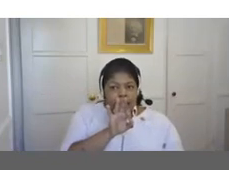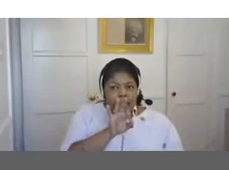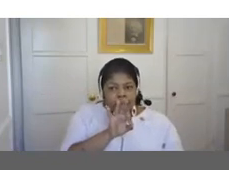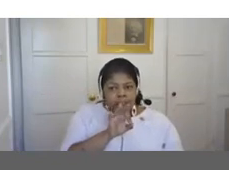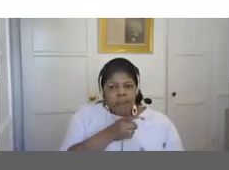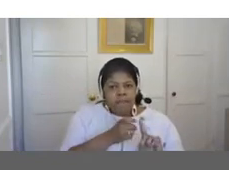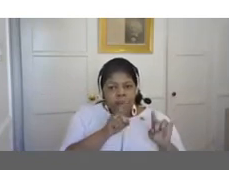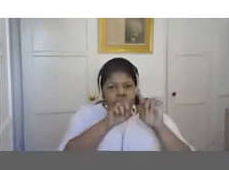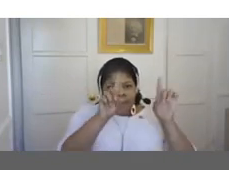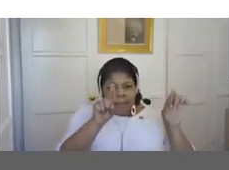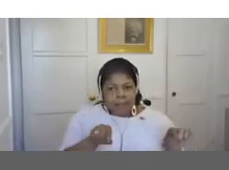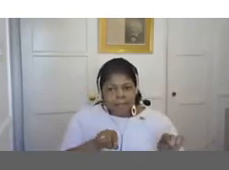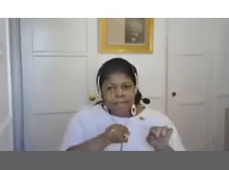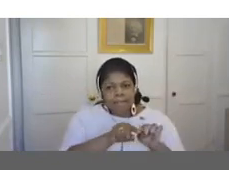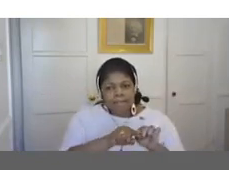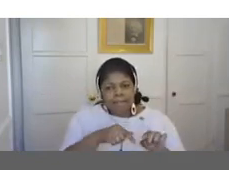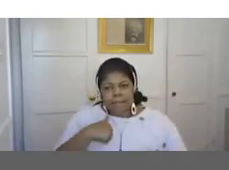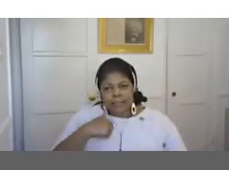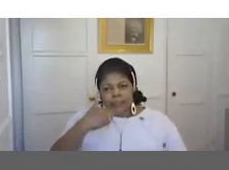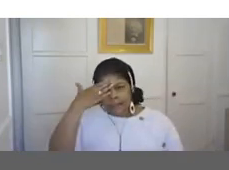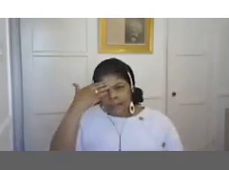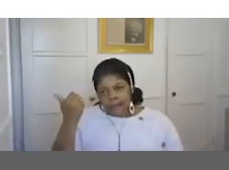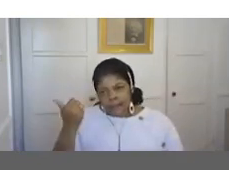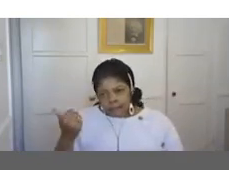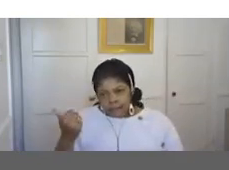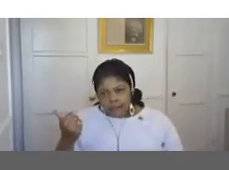I had this selected the other day, the little color bars.